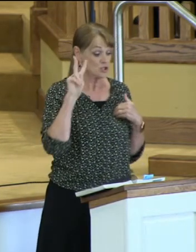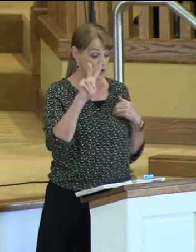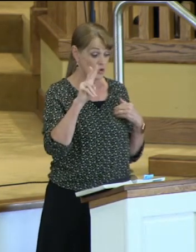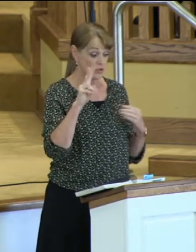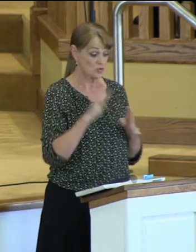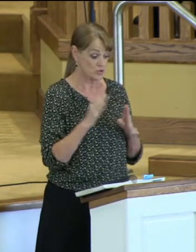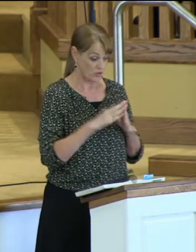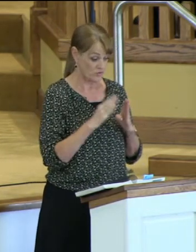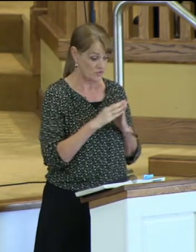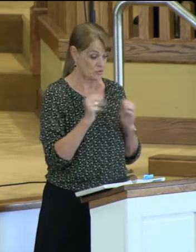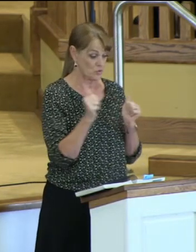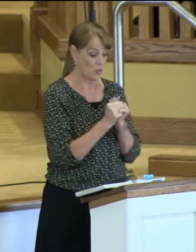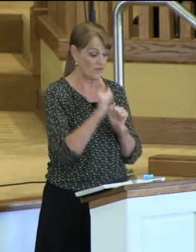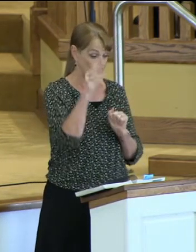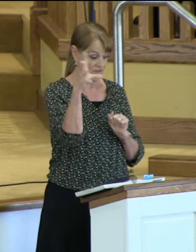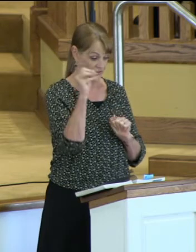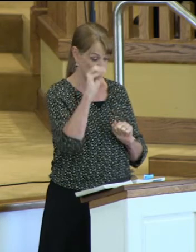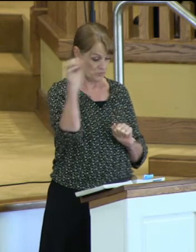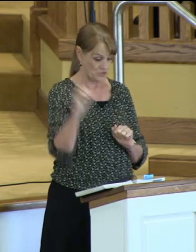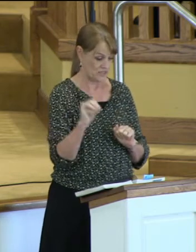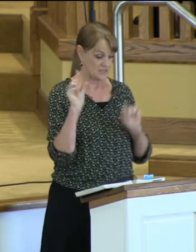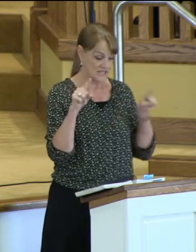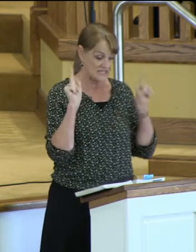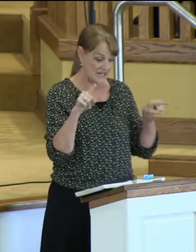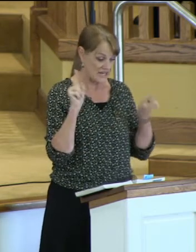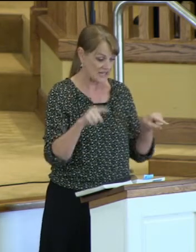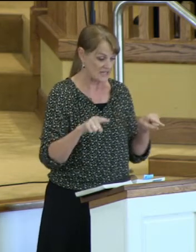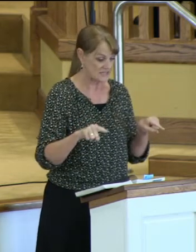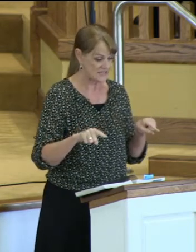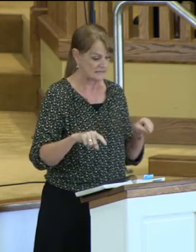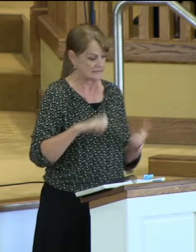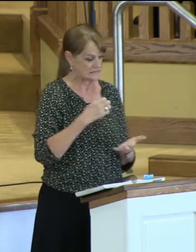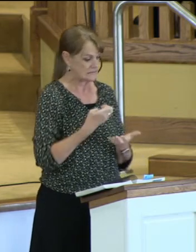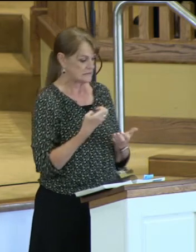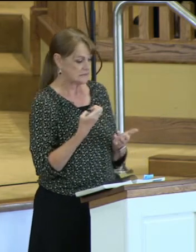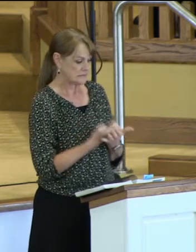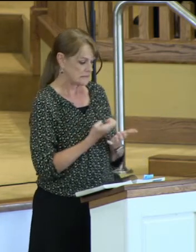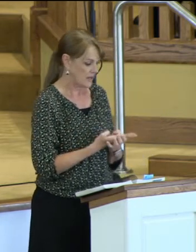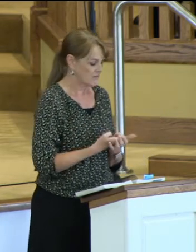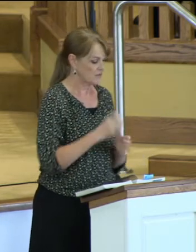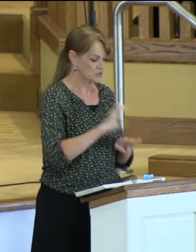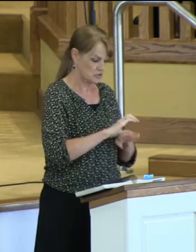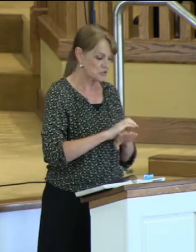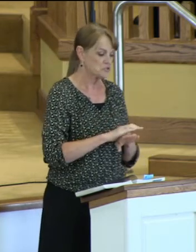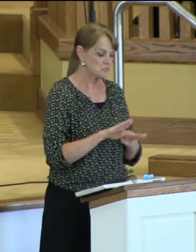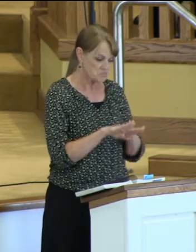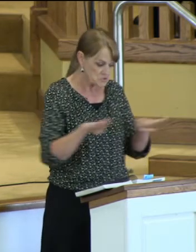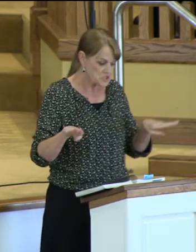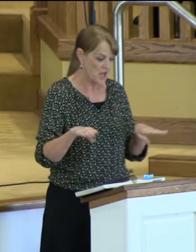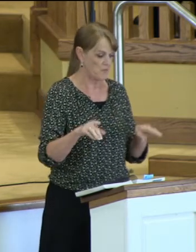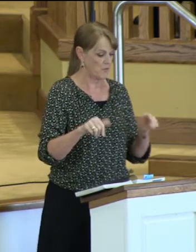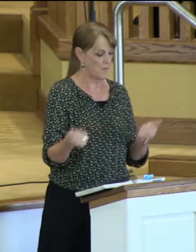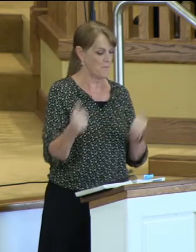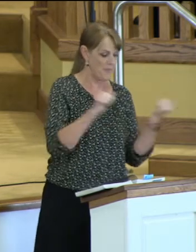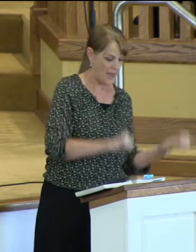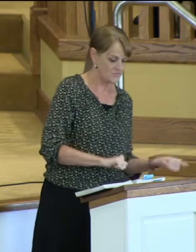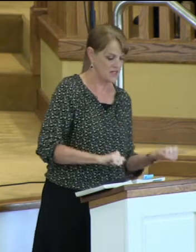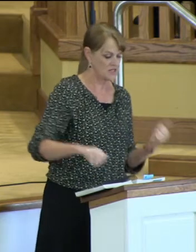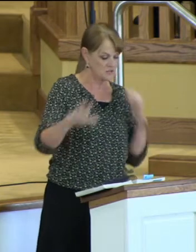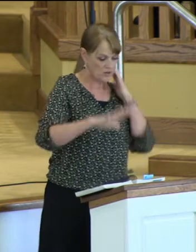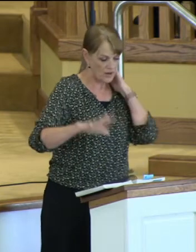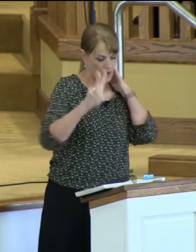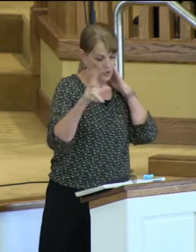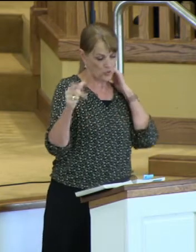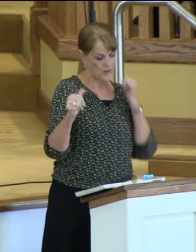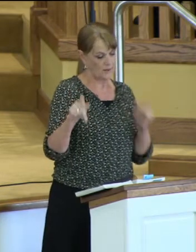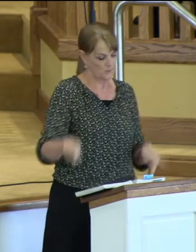two services with 50% attendance. The economy of the church remains stable. They have baptized an average of 3 persons per month and